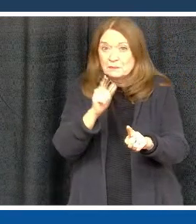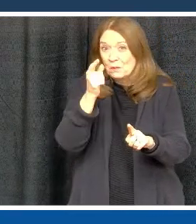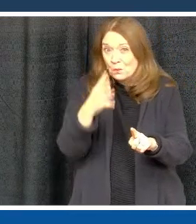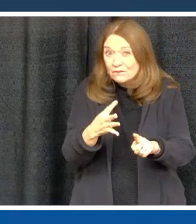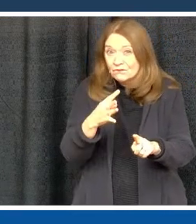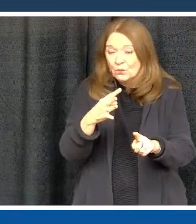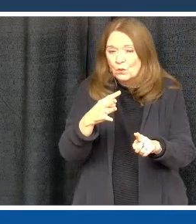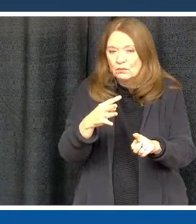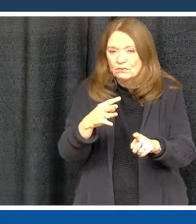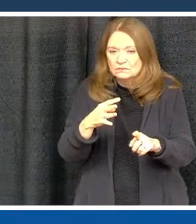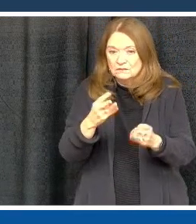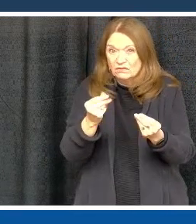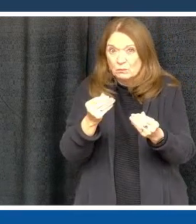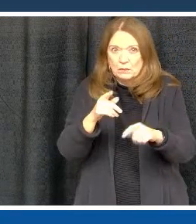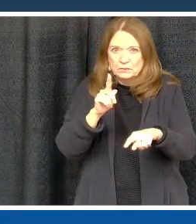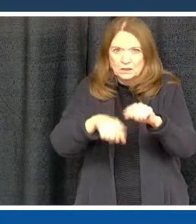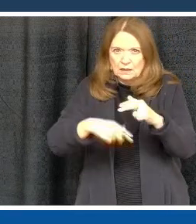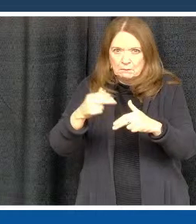from development.